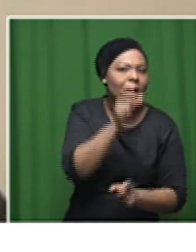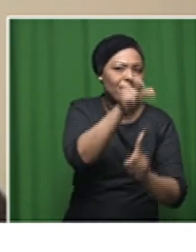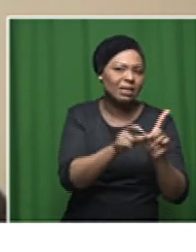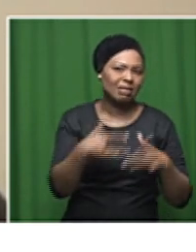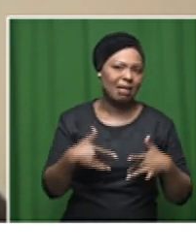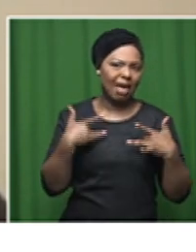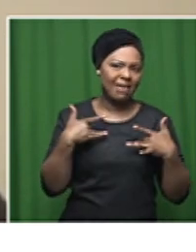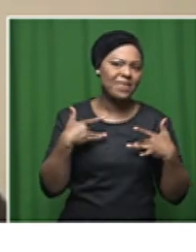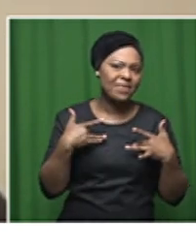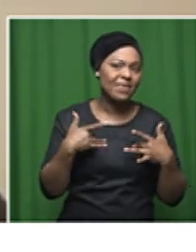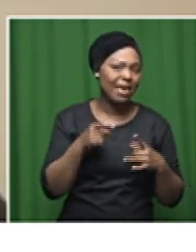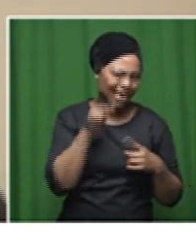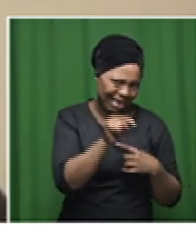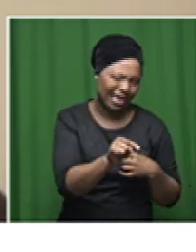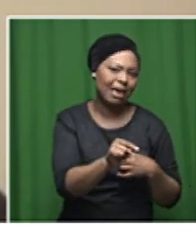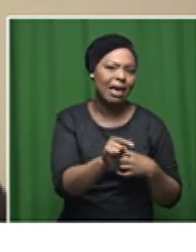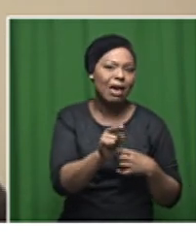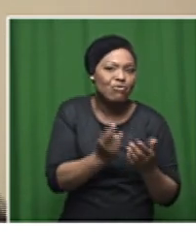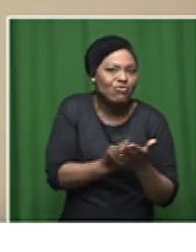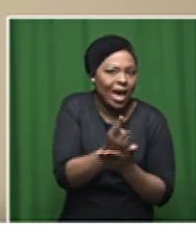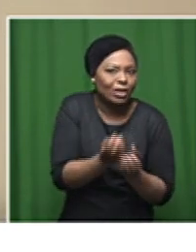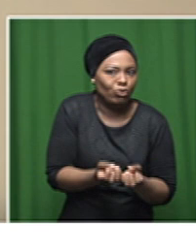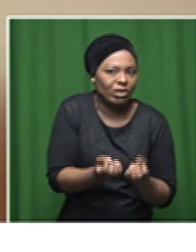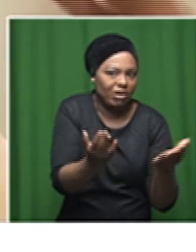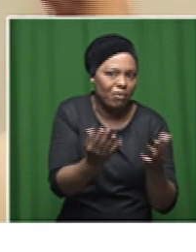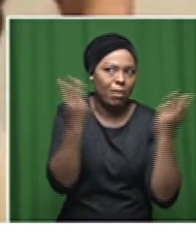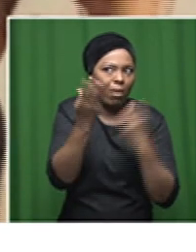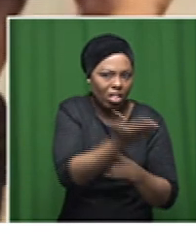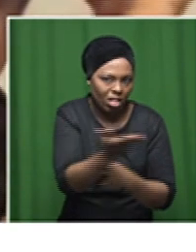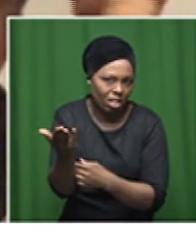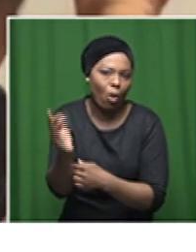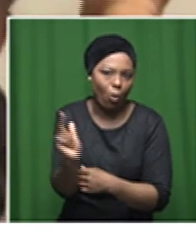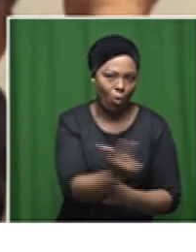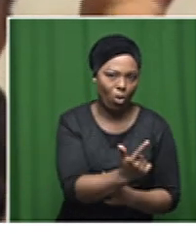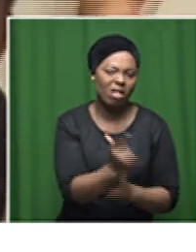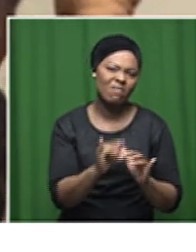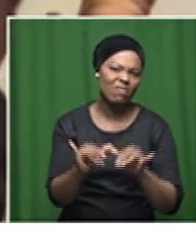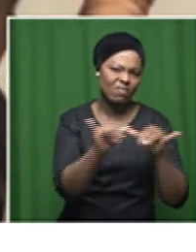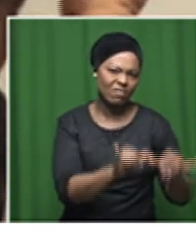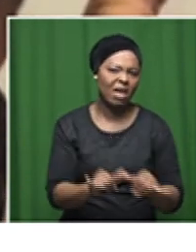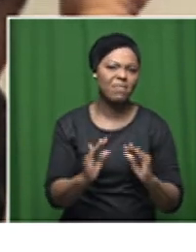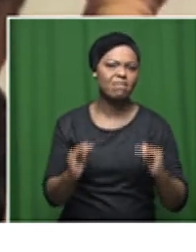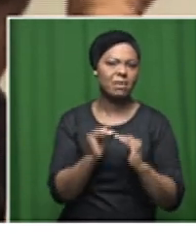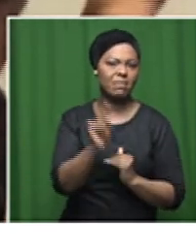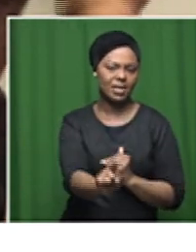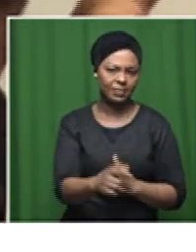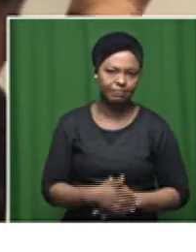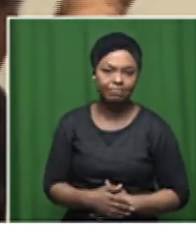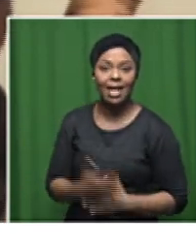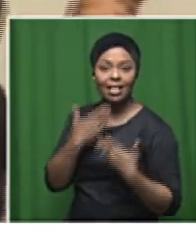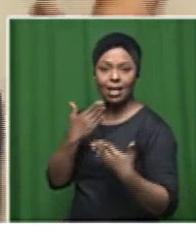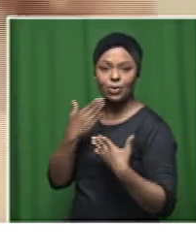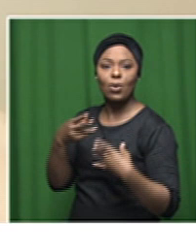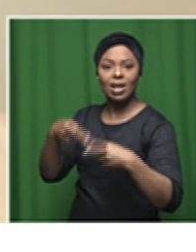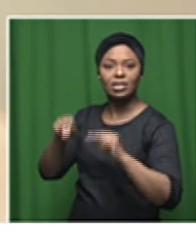a right to health that needs to be provided to people on the ground. Well, thank you so much, Mamsibongile Chabalala, the national chairperson of the